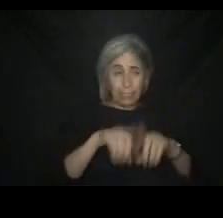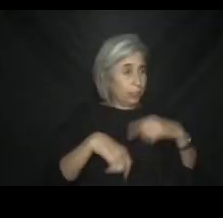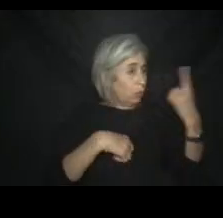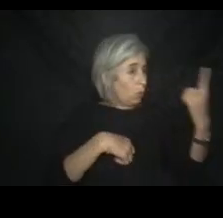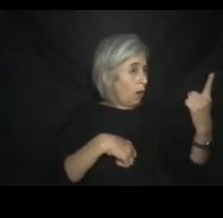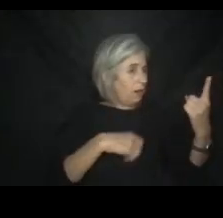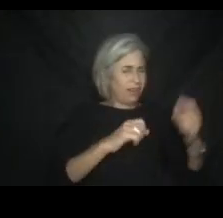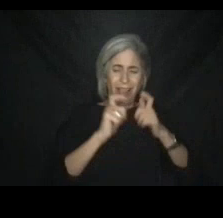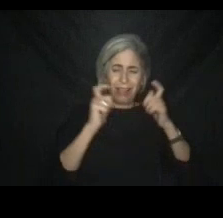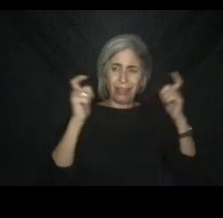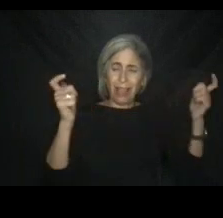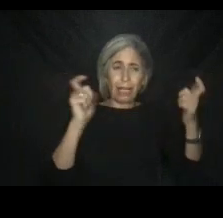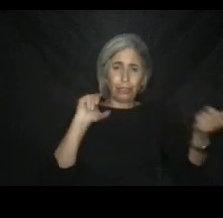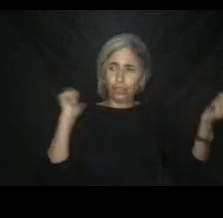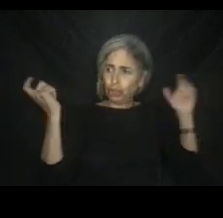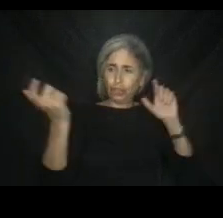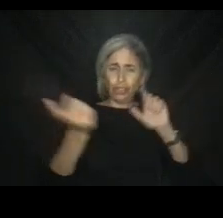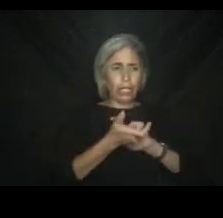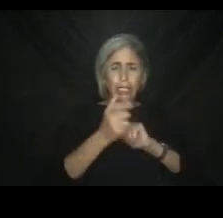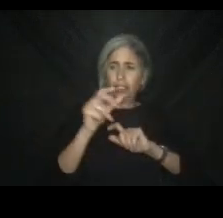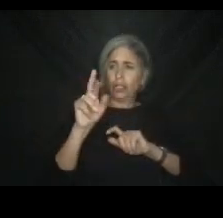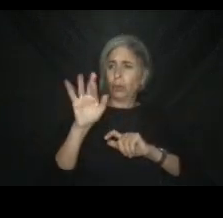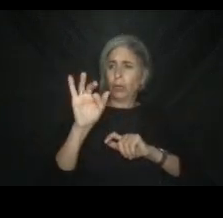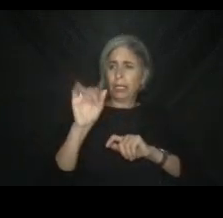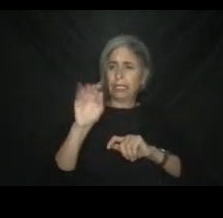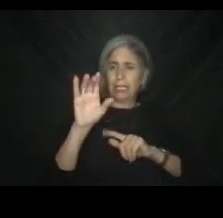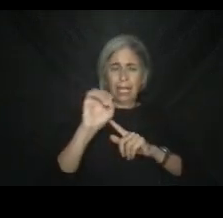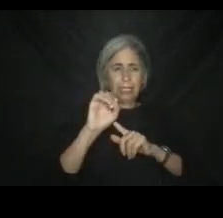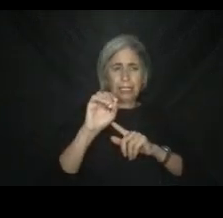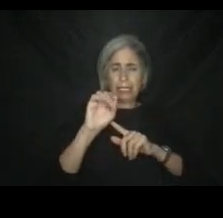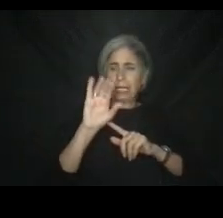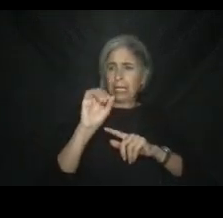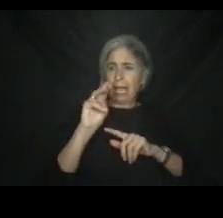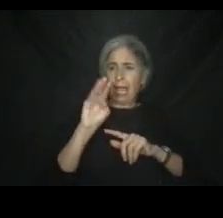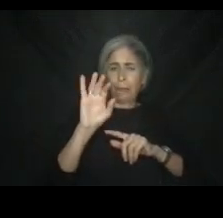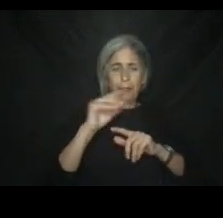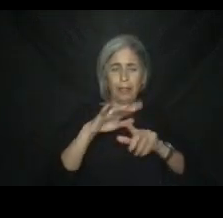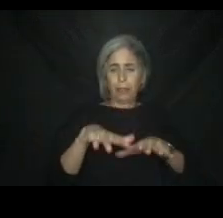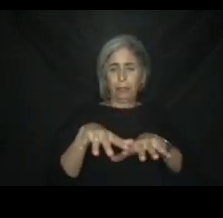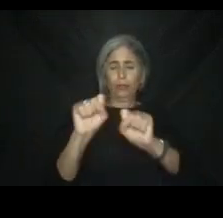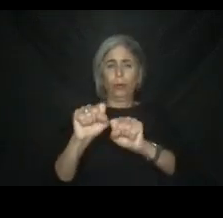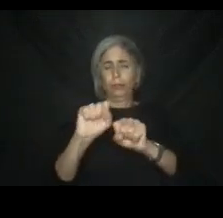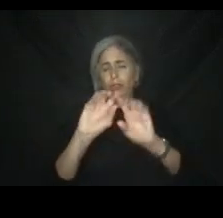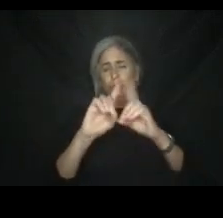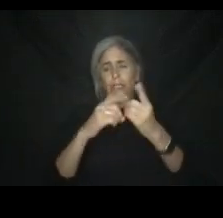There's a large turn of Renaissance Commons that could be absorbed into District 4.